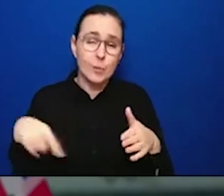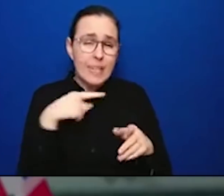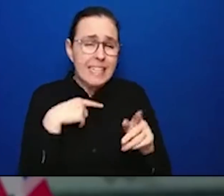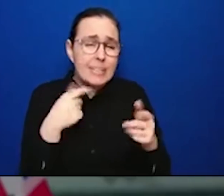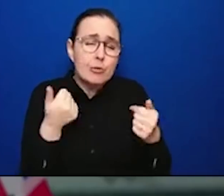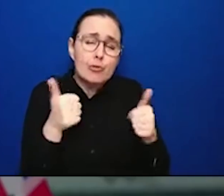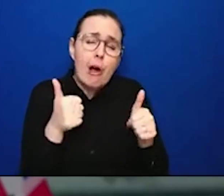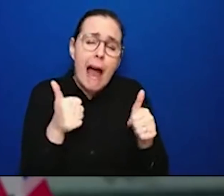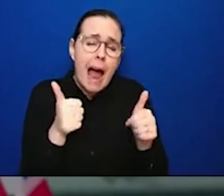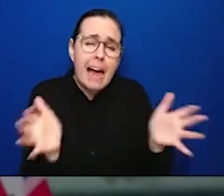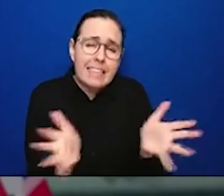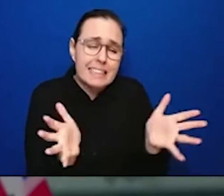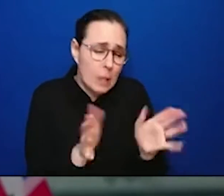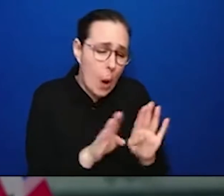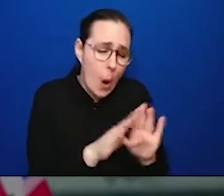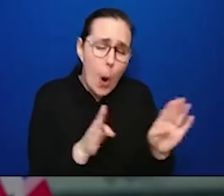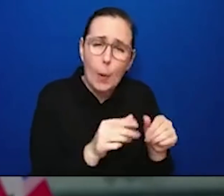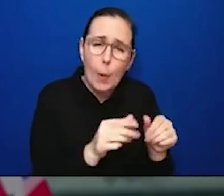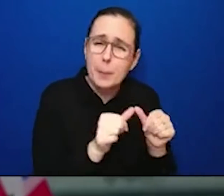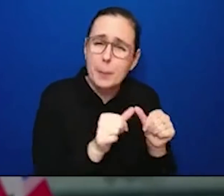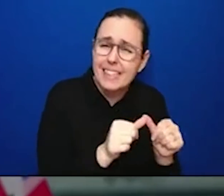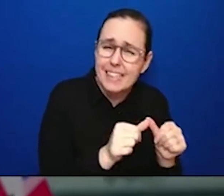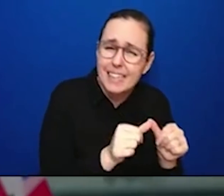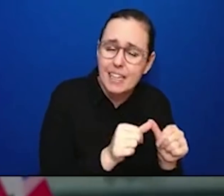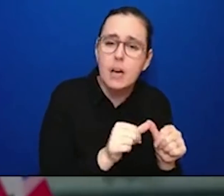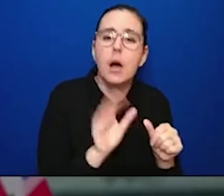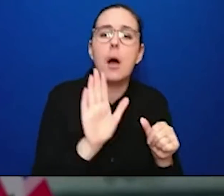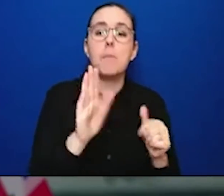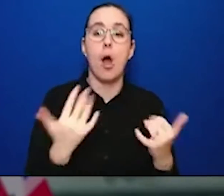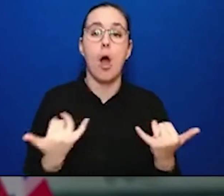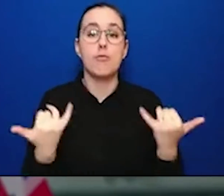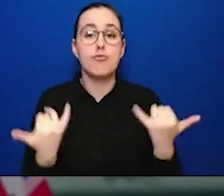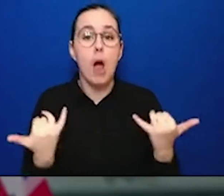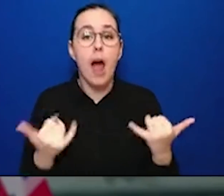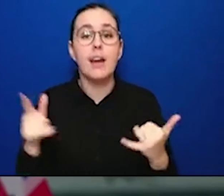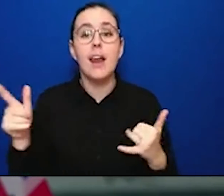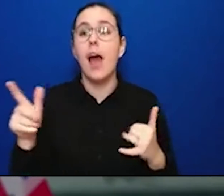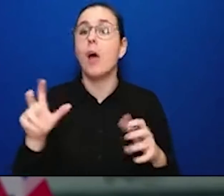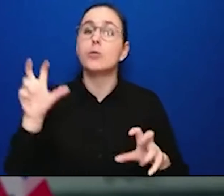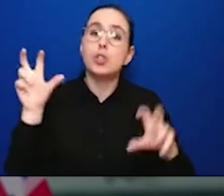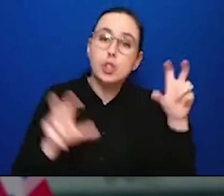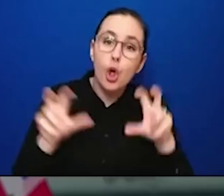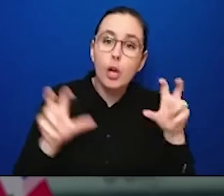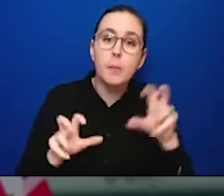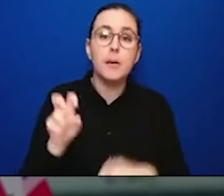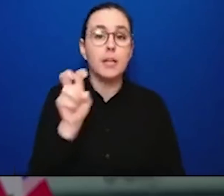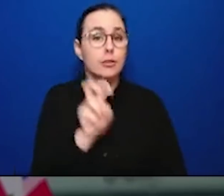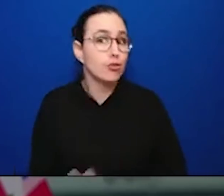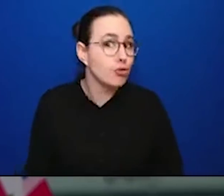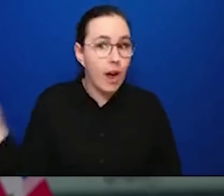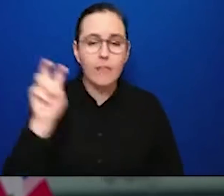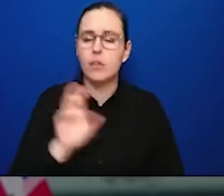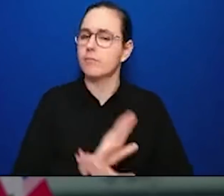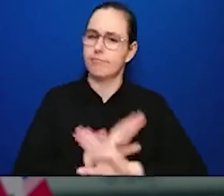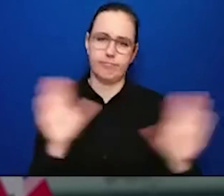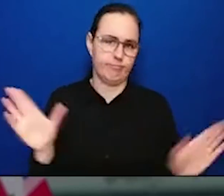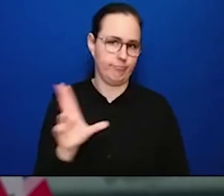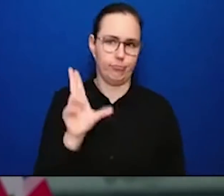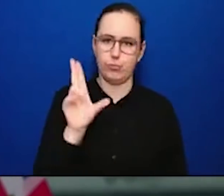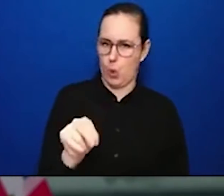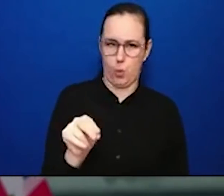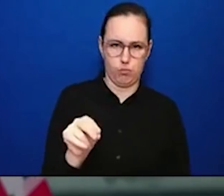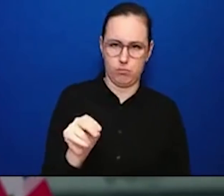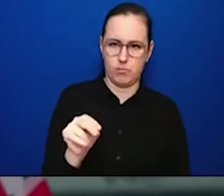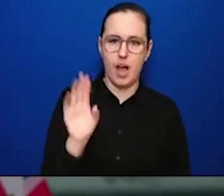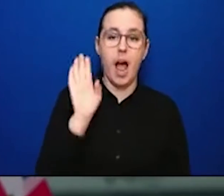that are trying to get around this by scheduling multiple games. This is not about trying to get around or skirt the rules. It's about